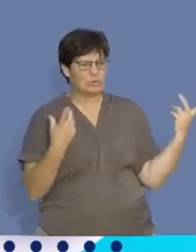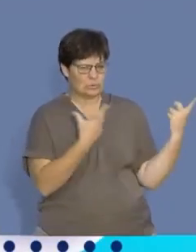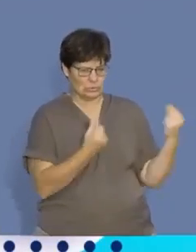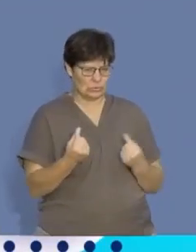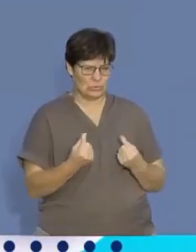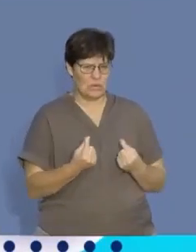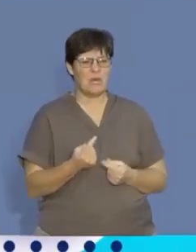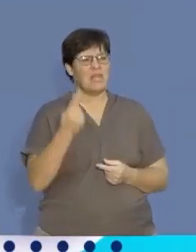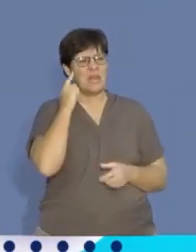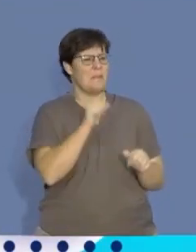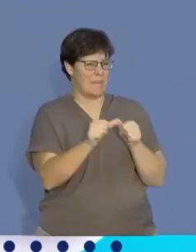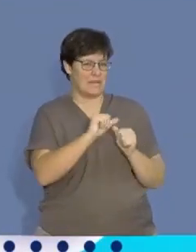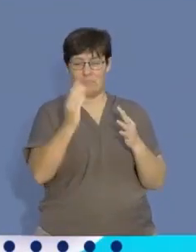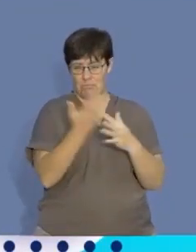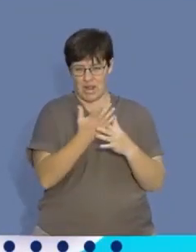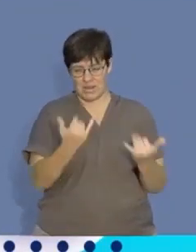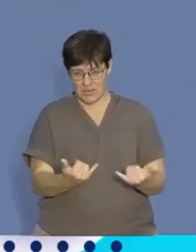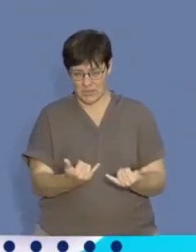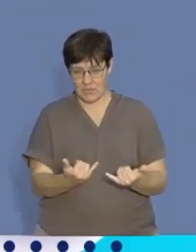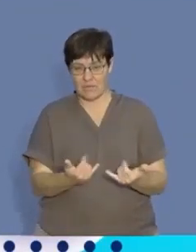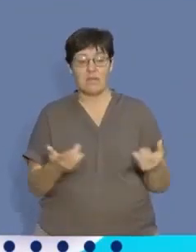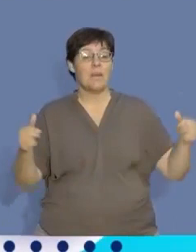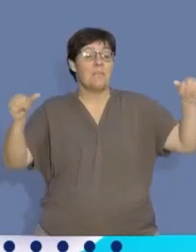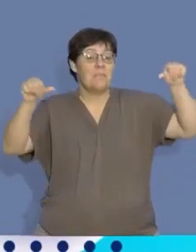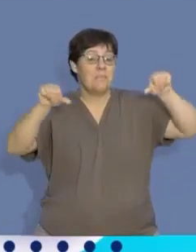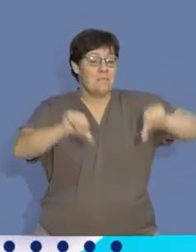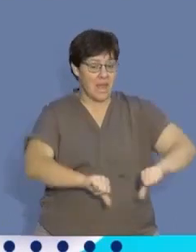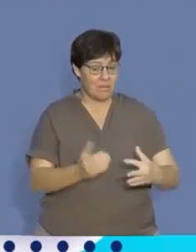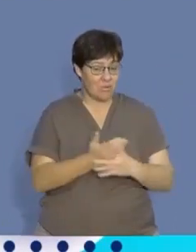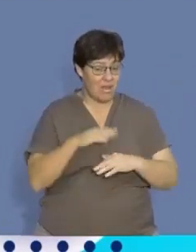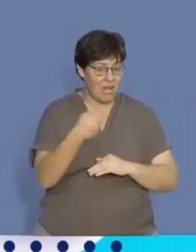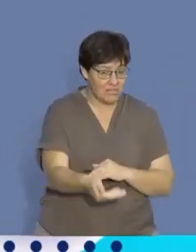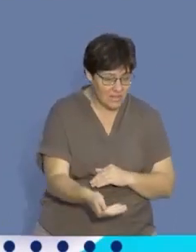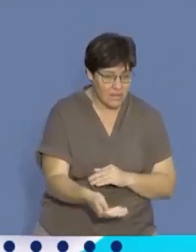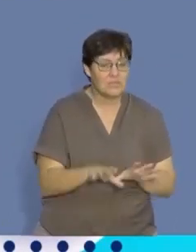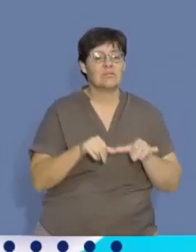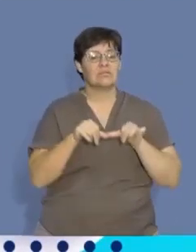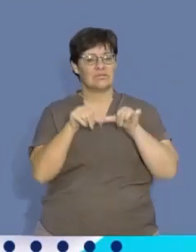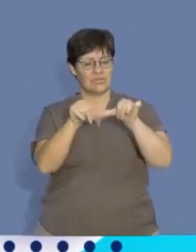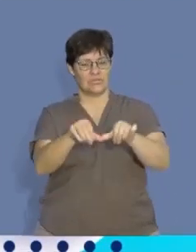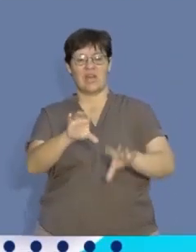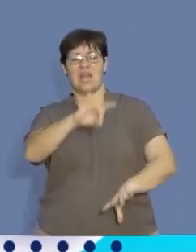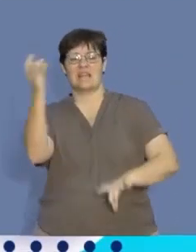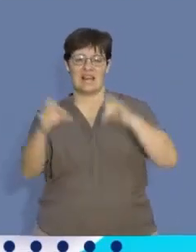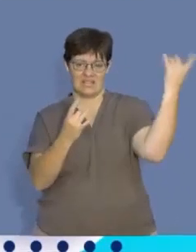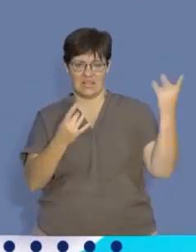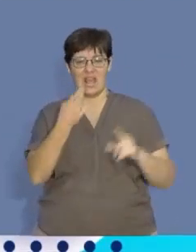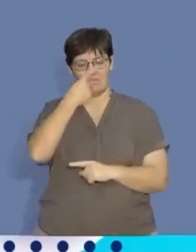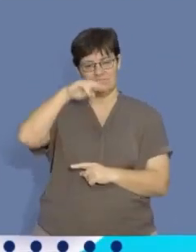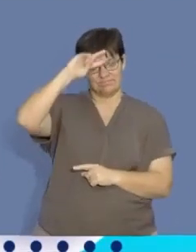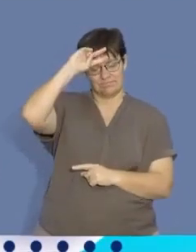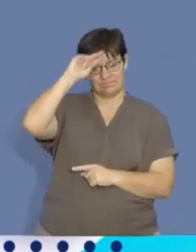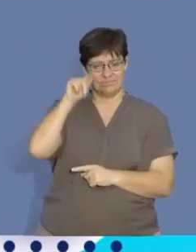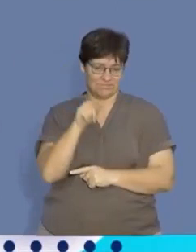feel I've done quite a bit in the segment, let's take a quick break, and when you guys return, we'll obviously continue